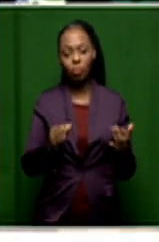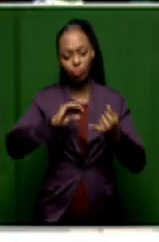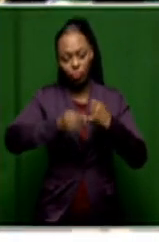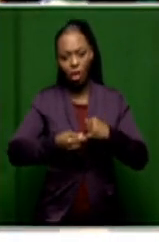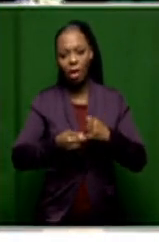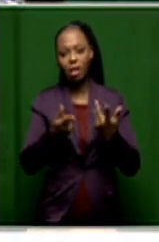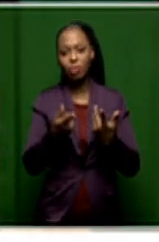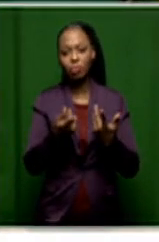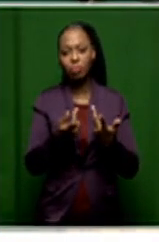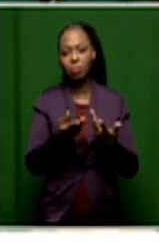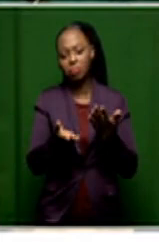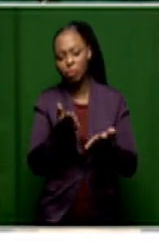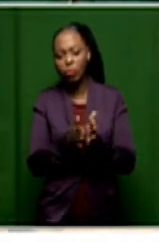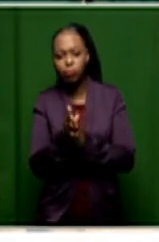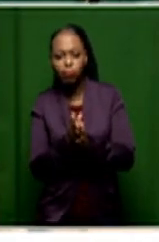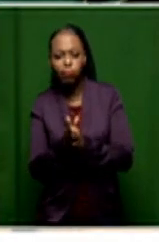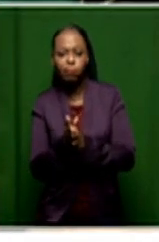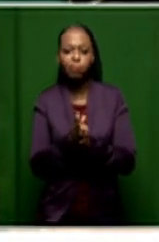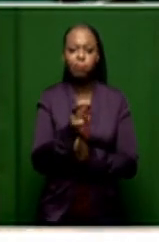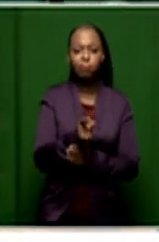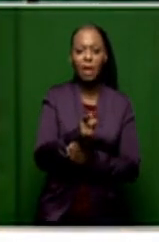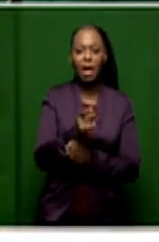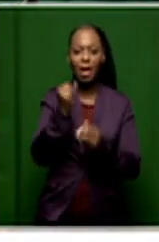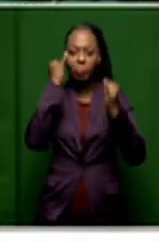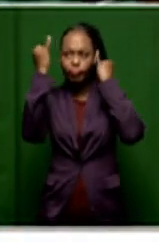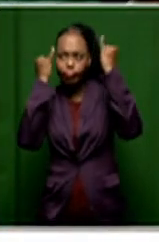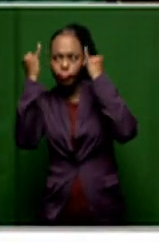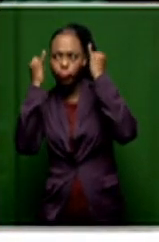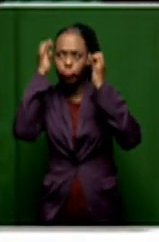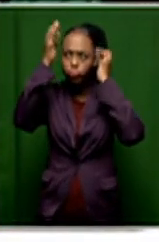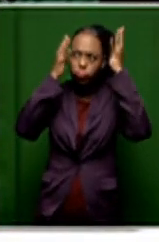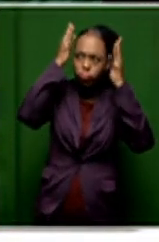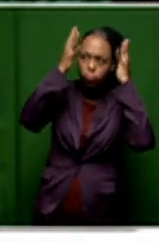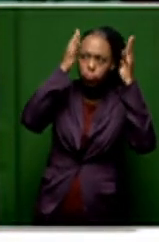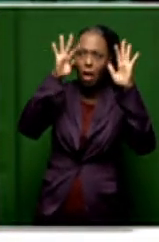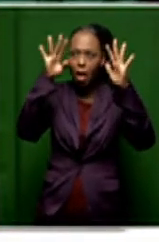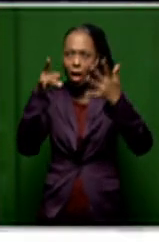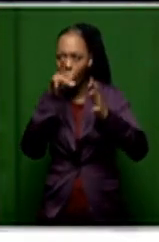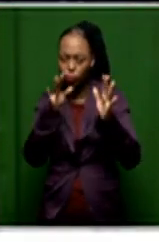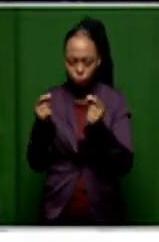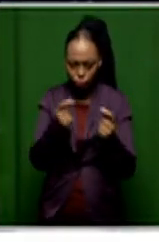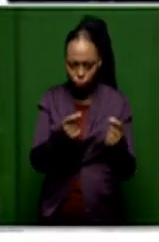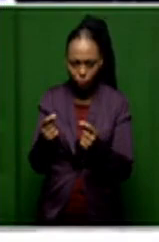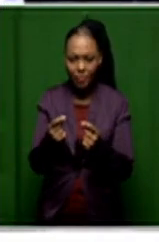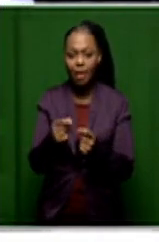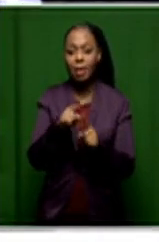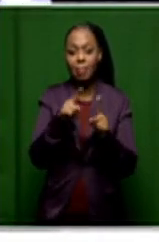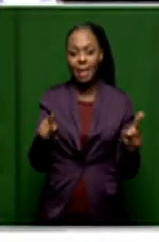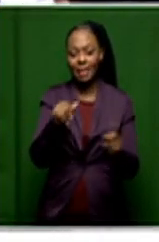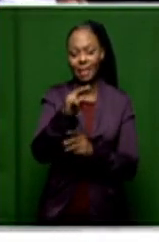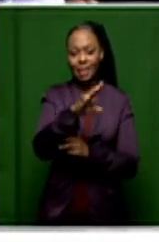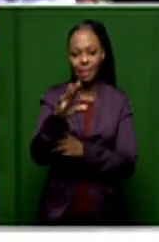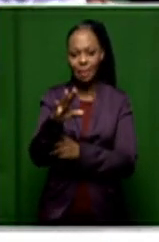influence in such a way as to persuade certain ideologies to gain ground. The ANC is torn between those who believe